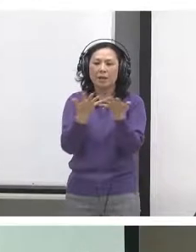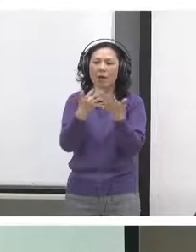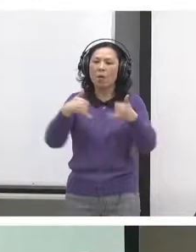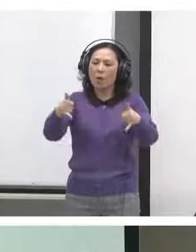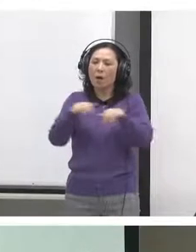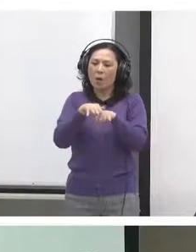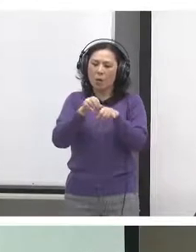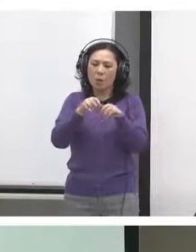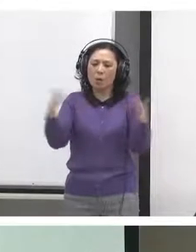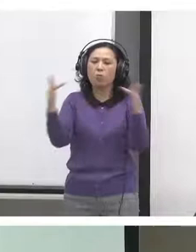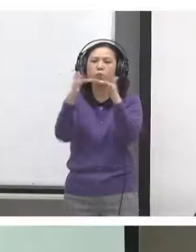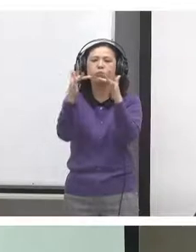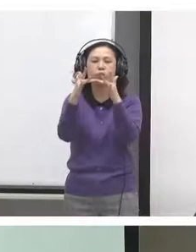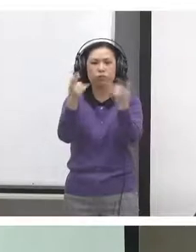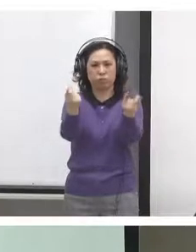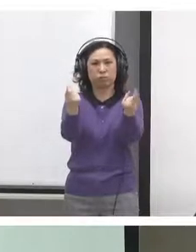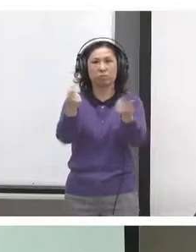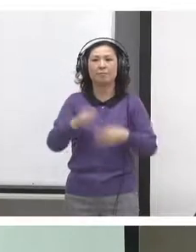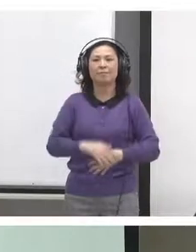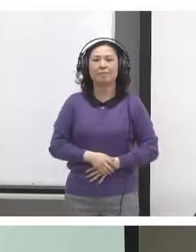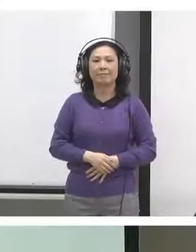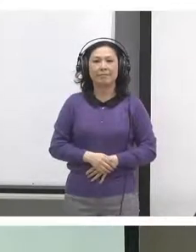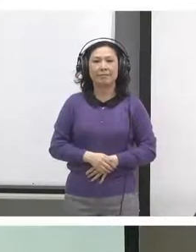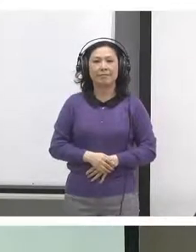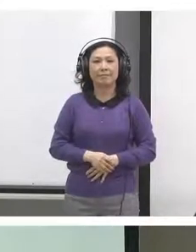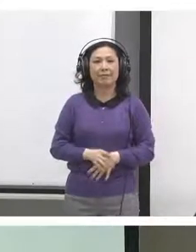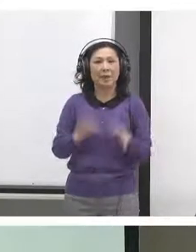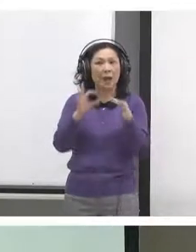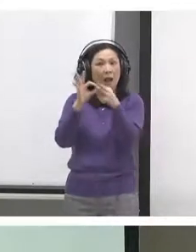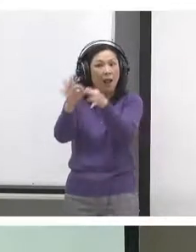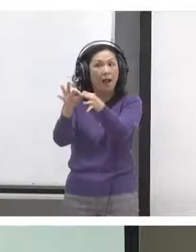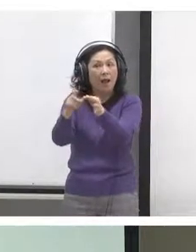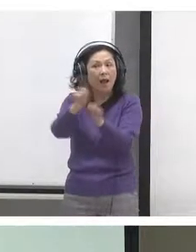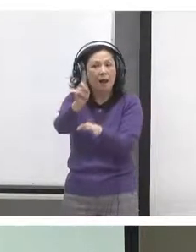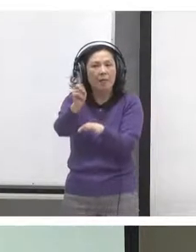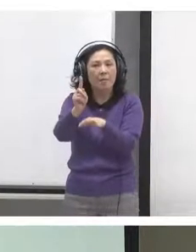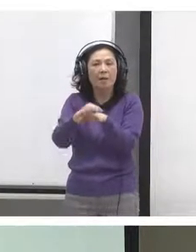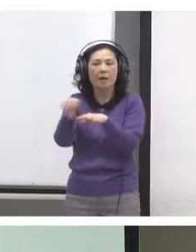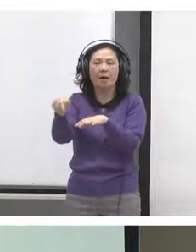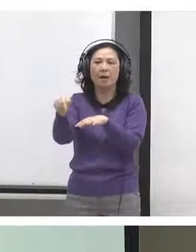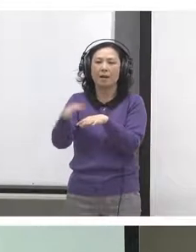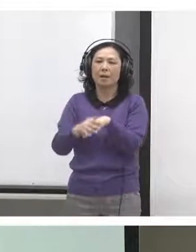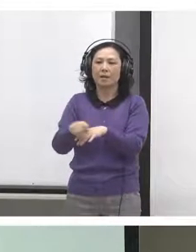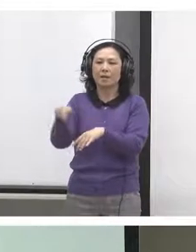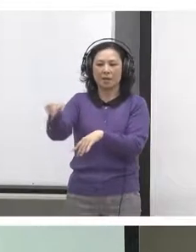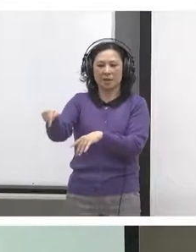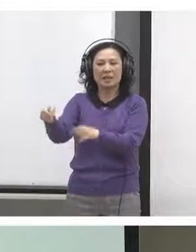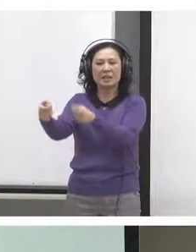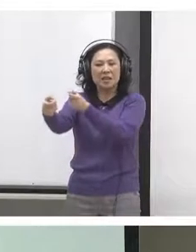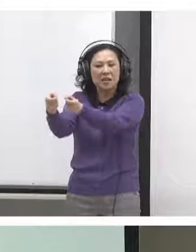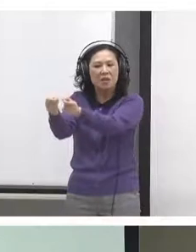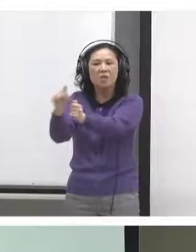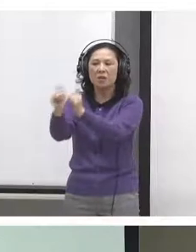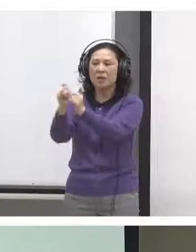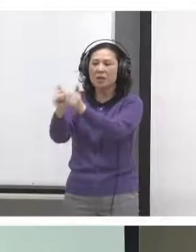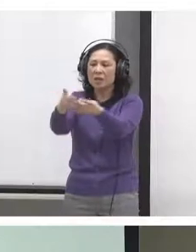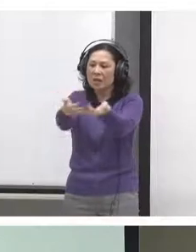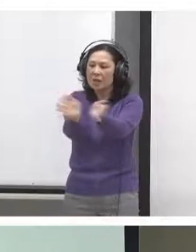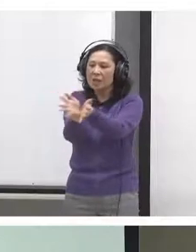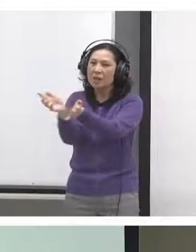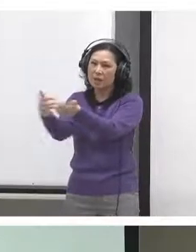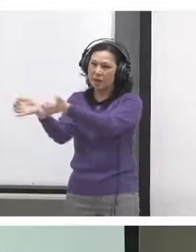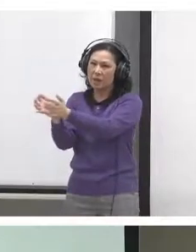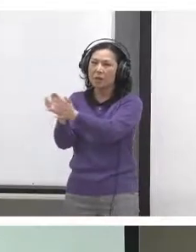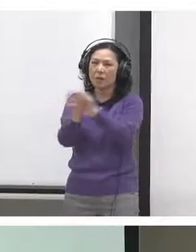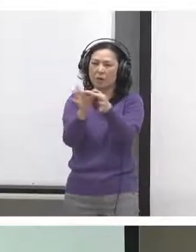the local code for communities. It is very much like an open source community. Code for Japan is not